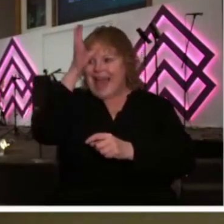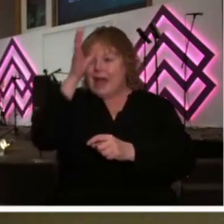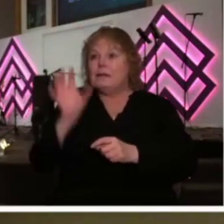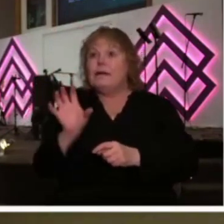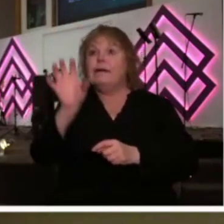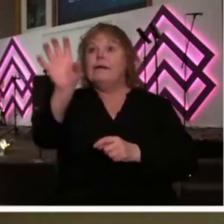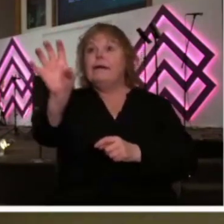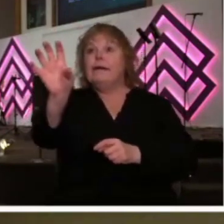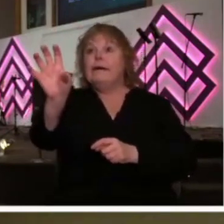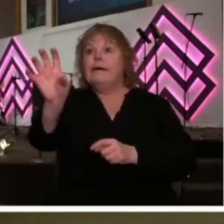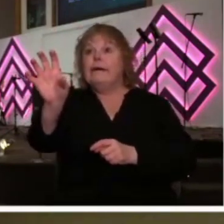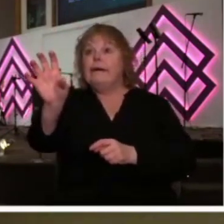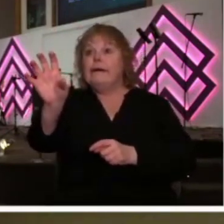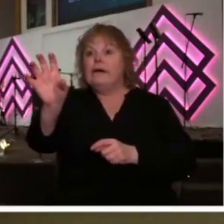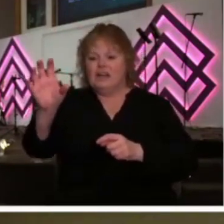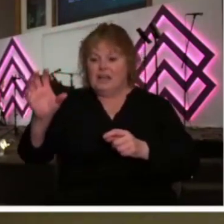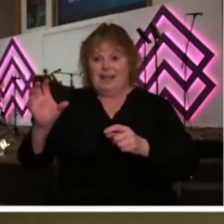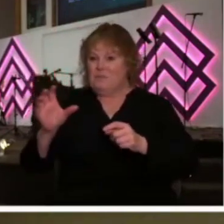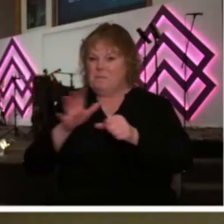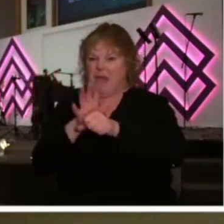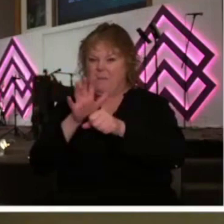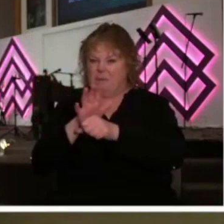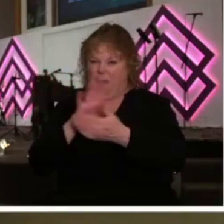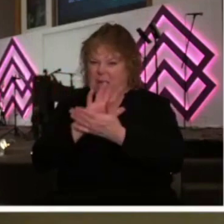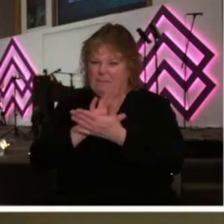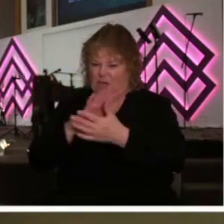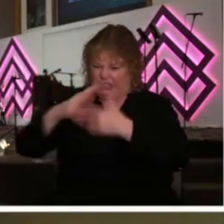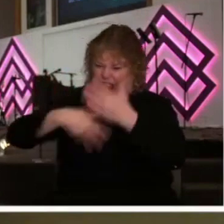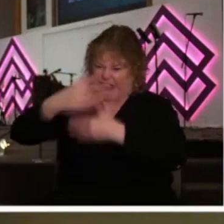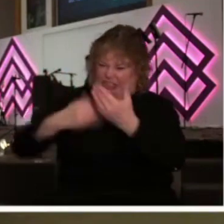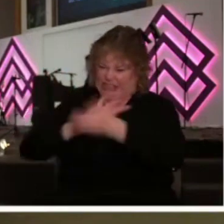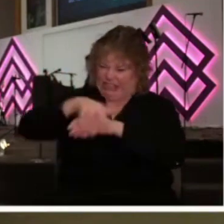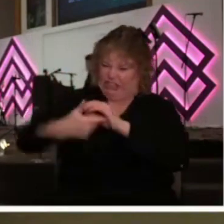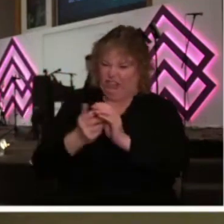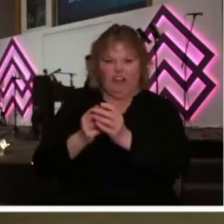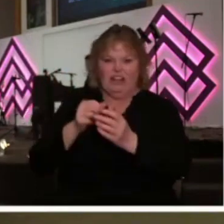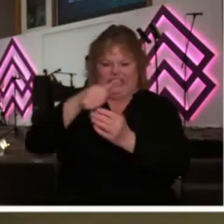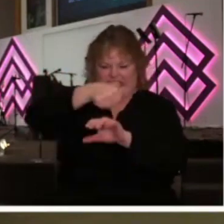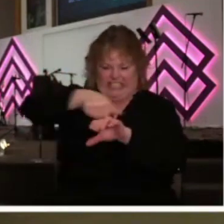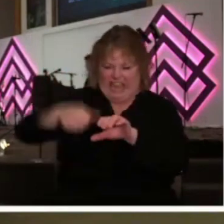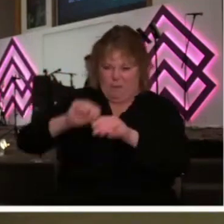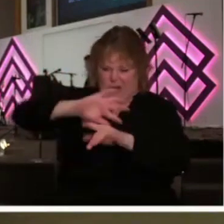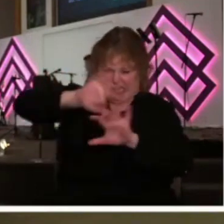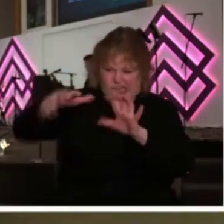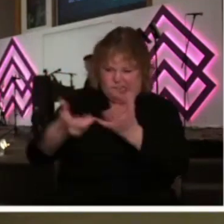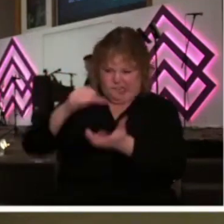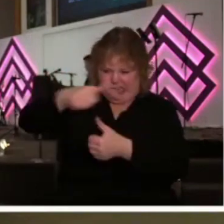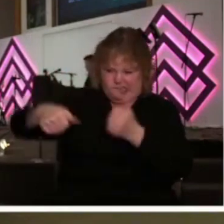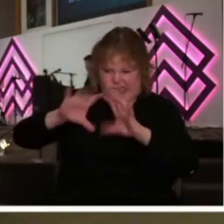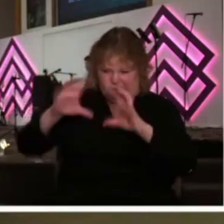hands him this mass of wrapping paper and tape.